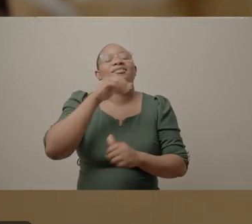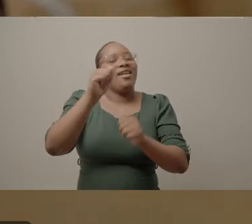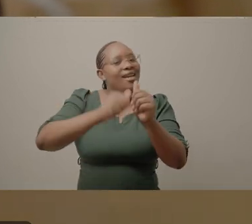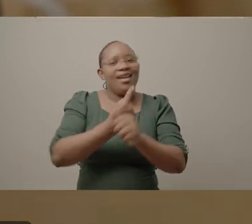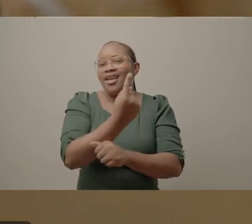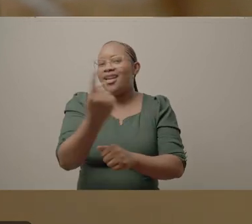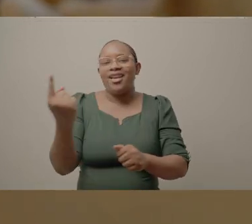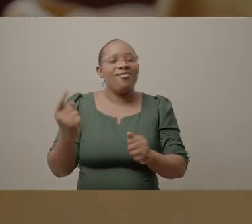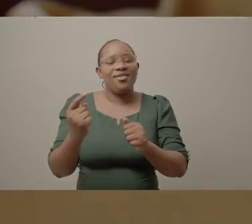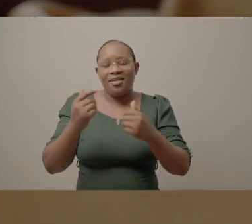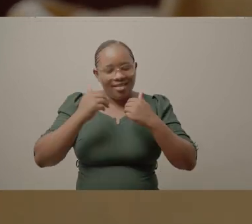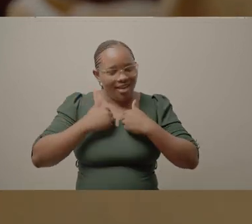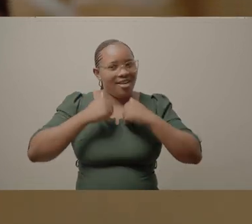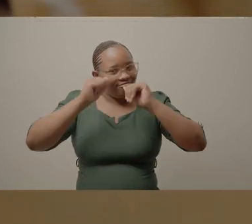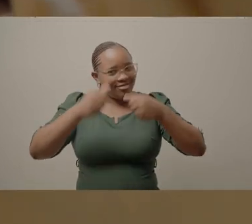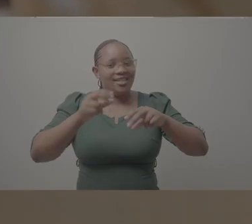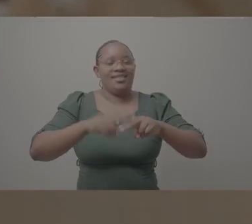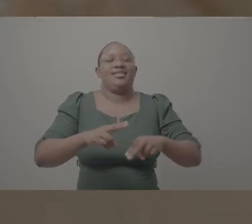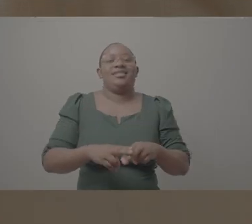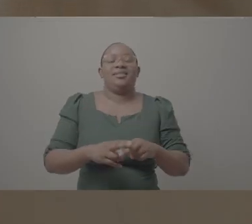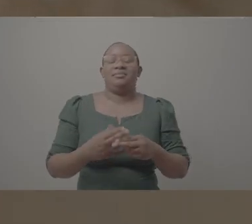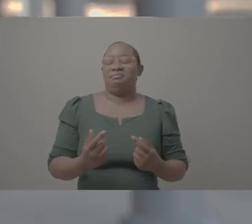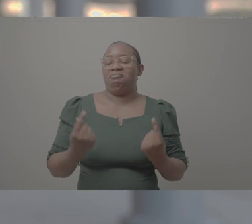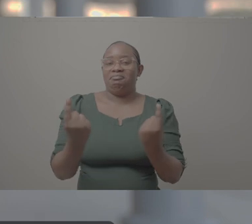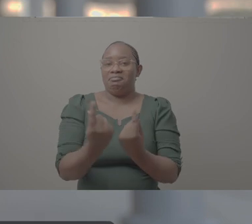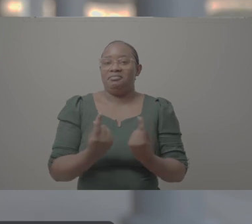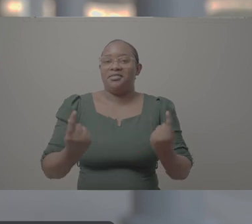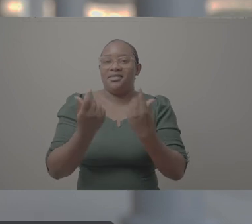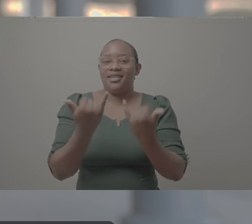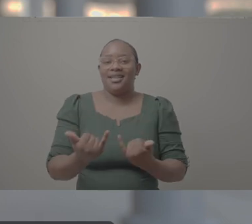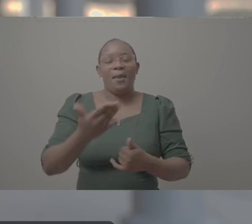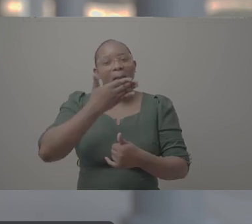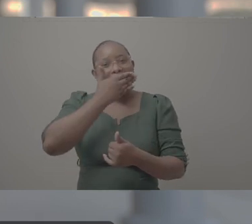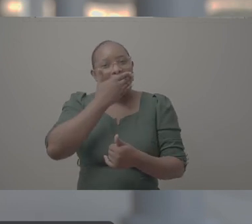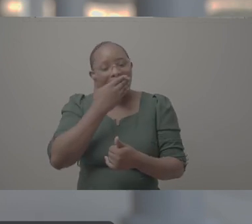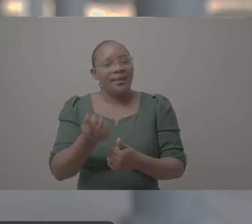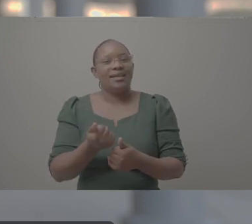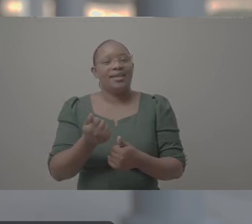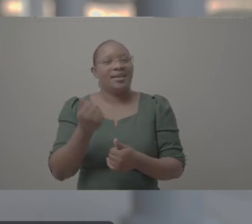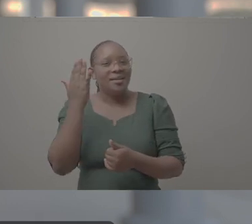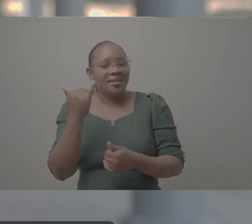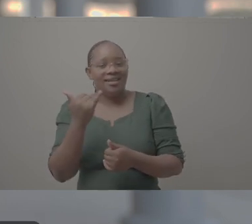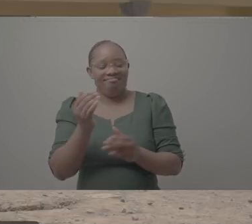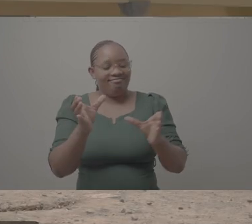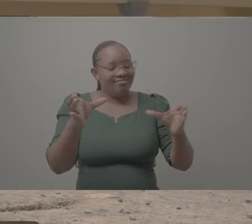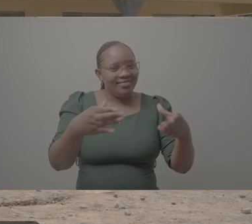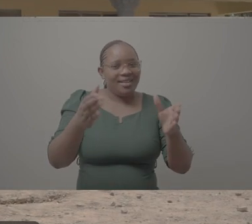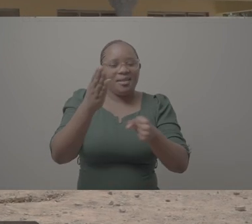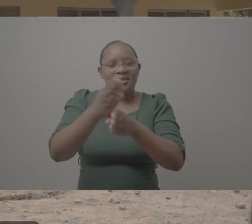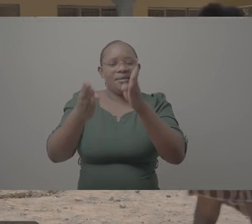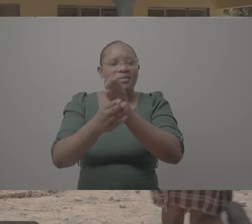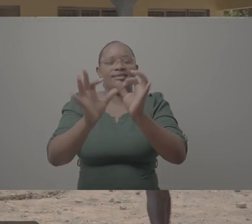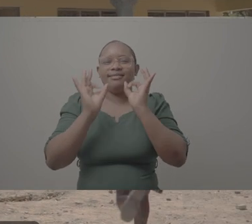sit, anyone can write with. The situation now is better. Now that they've brought us these classrooms, we can